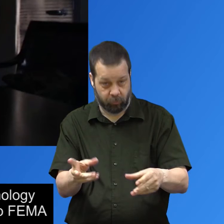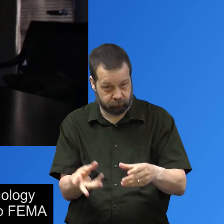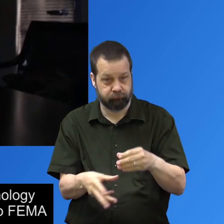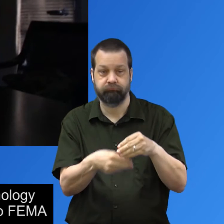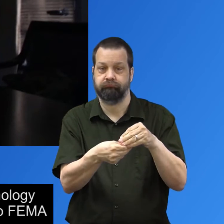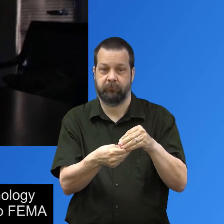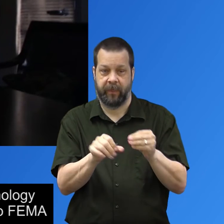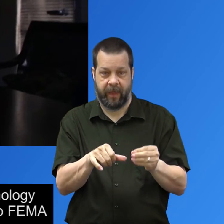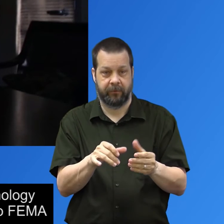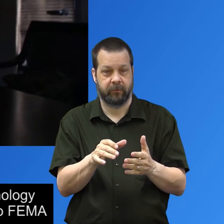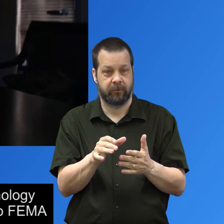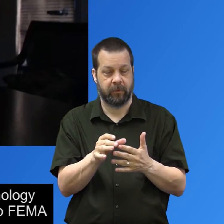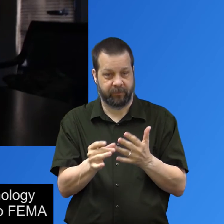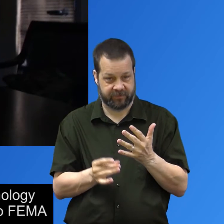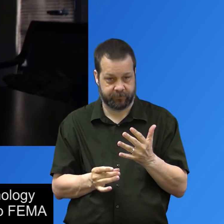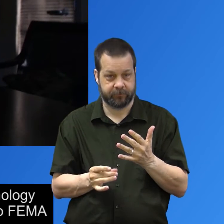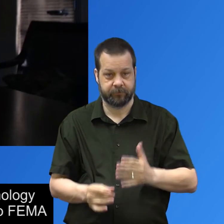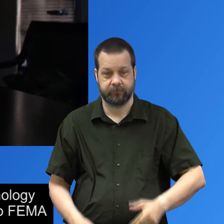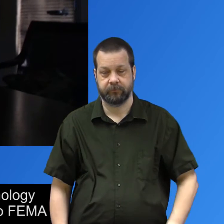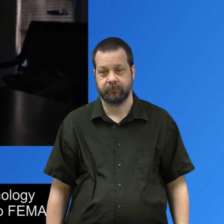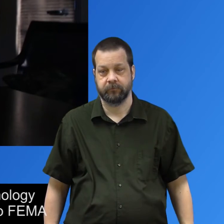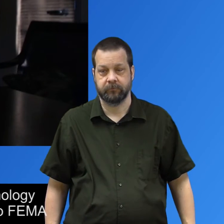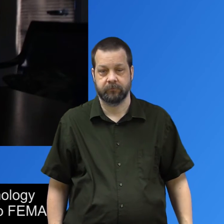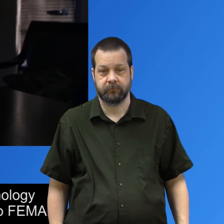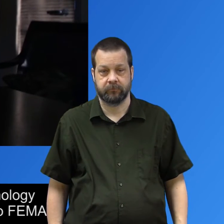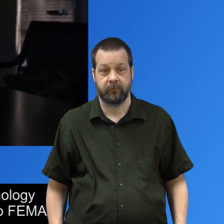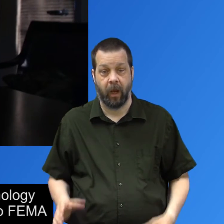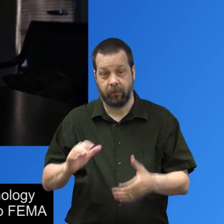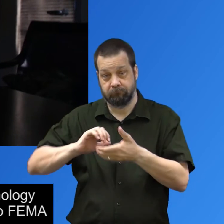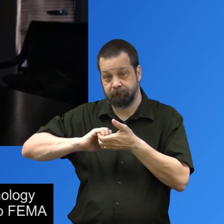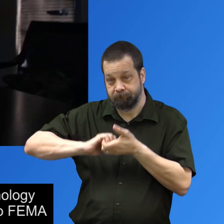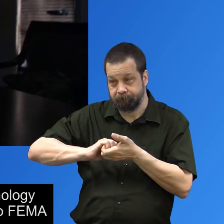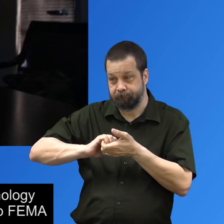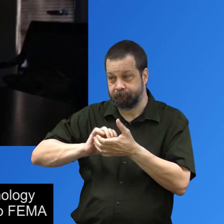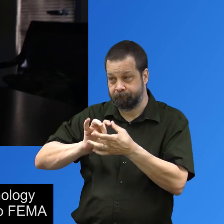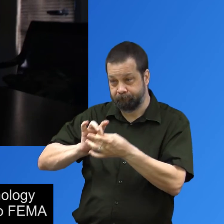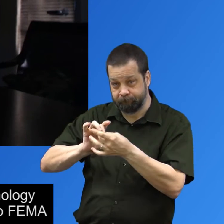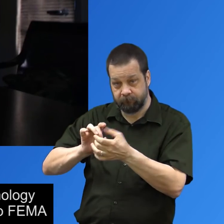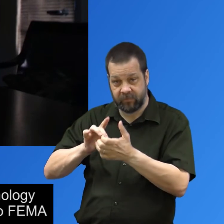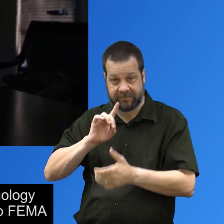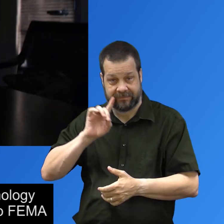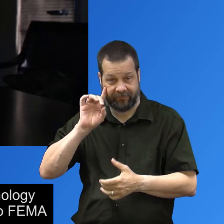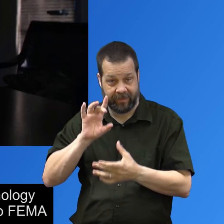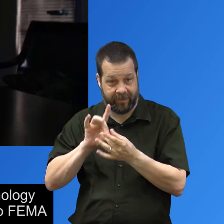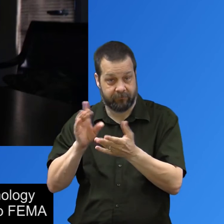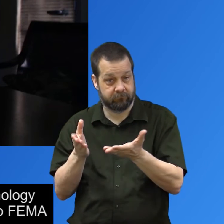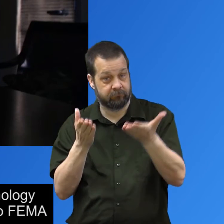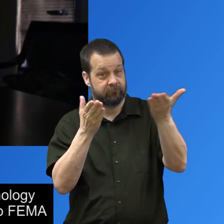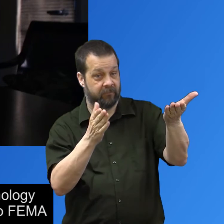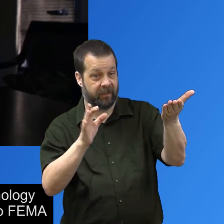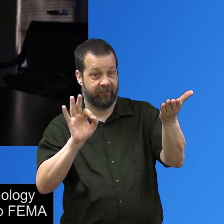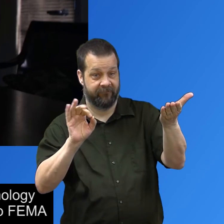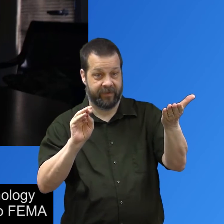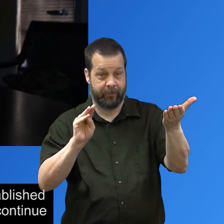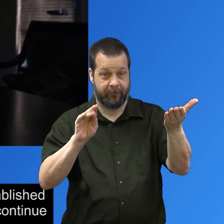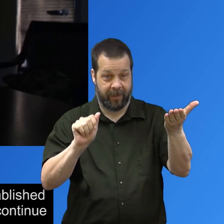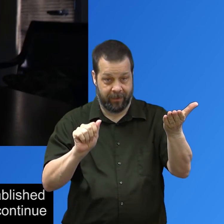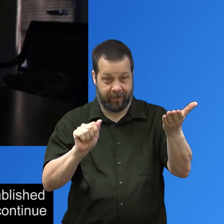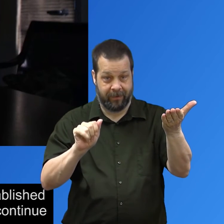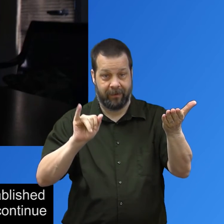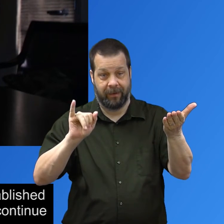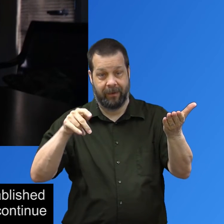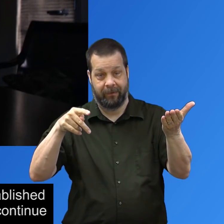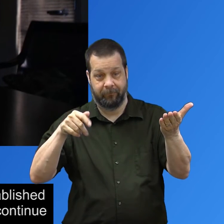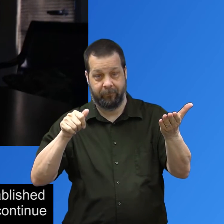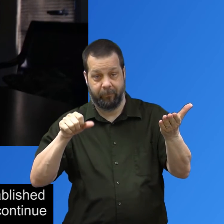And so this was built into the software system. Our technology transfer partners at DefLink presented this system to FEMA